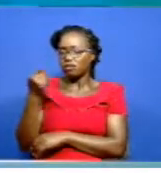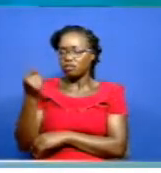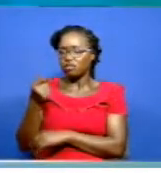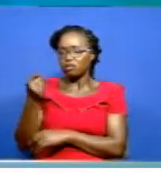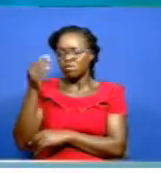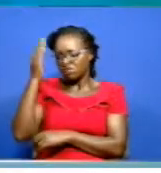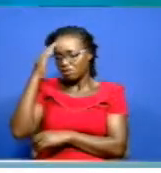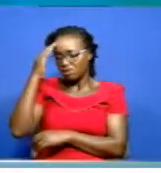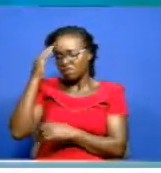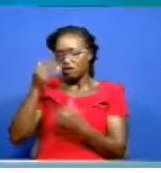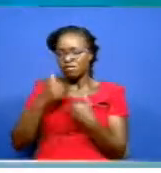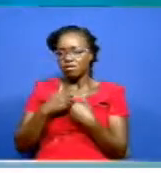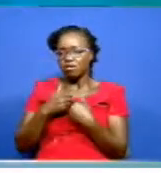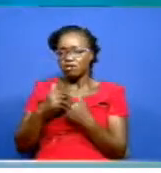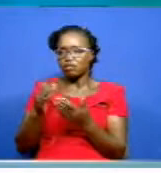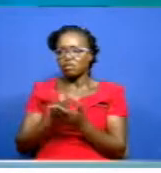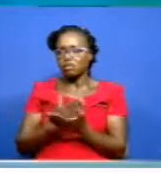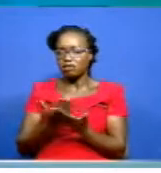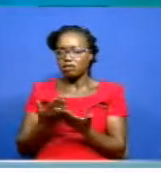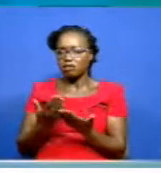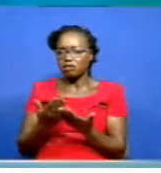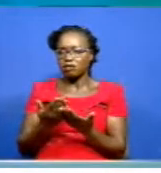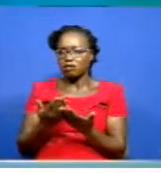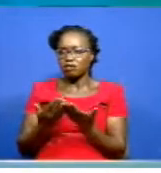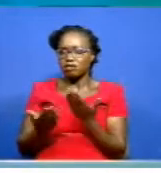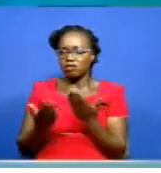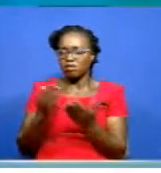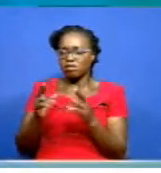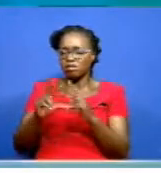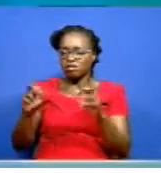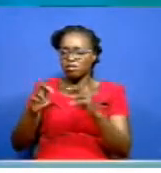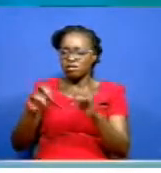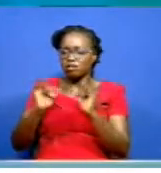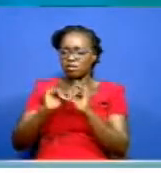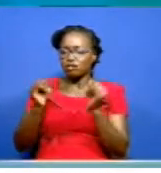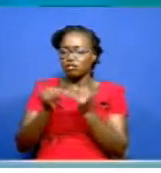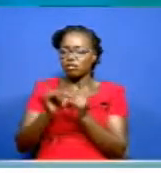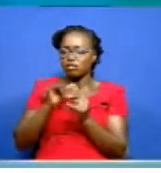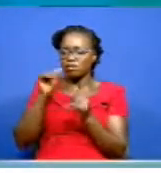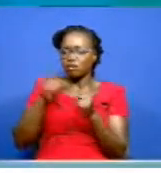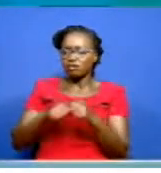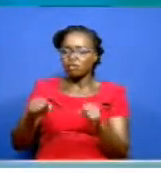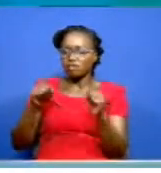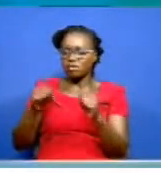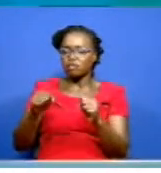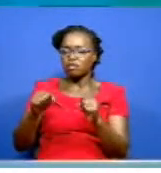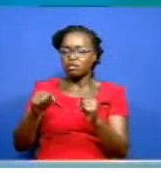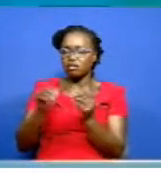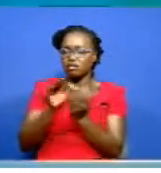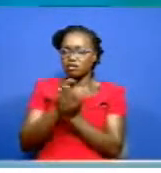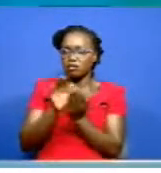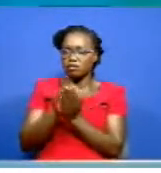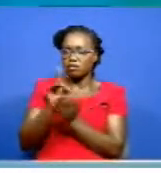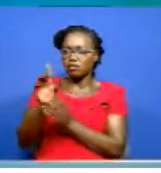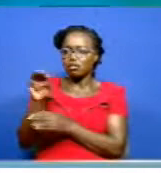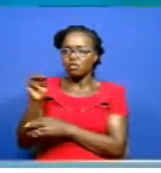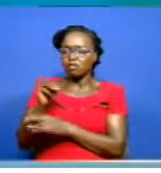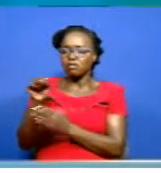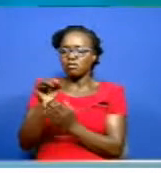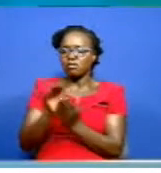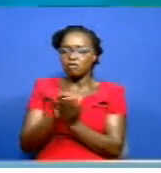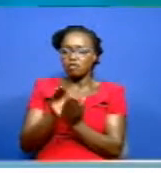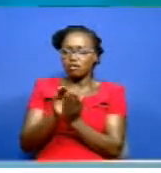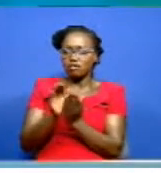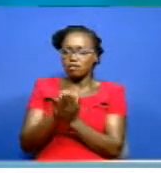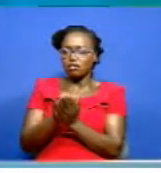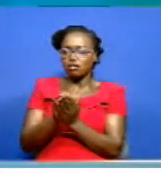in some facilities, like maybe the research institutions, and they would not be able to actually store the 1 million doses. So